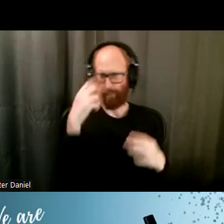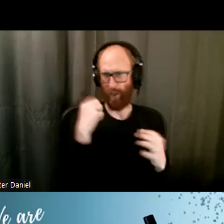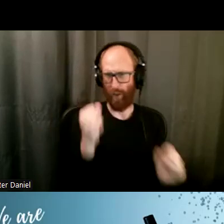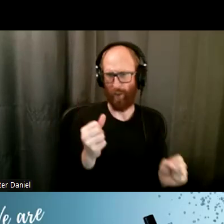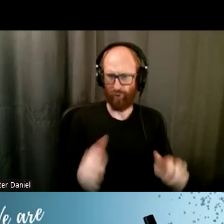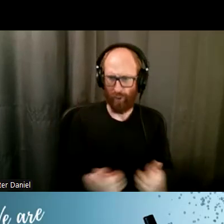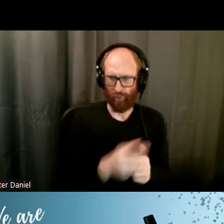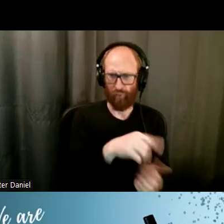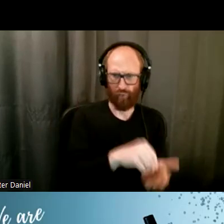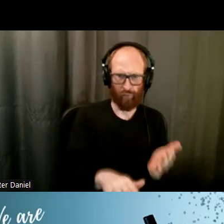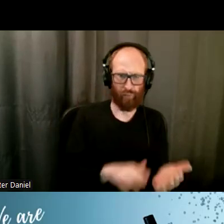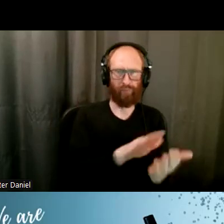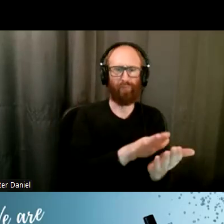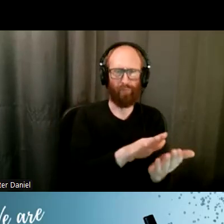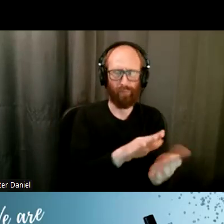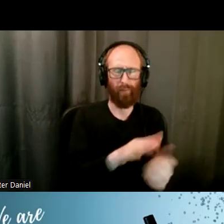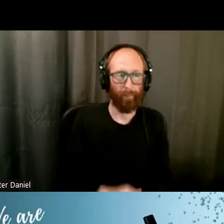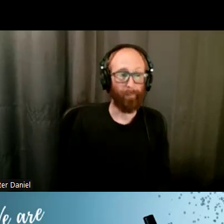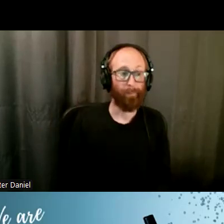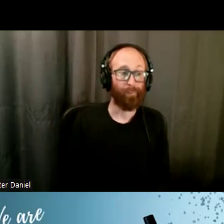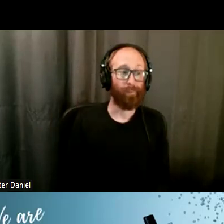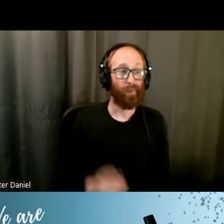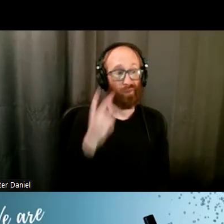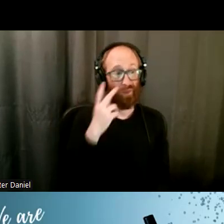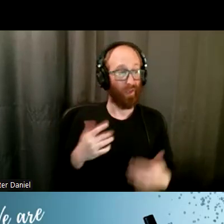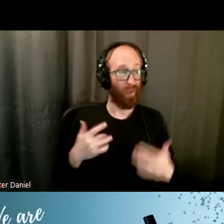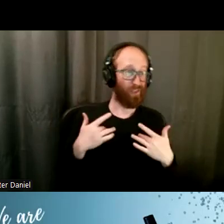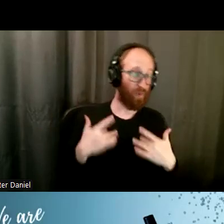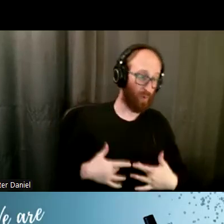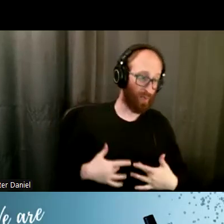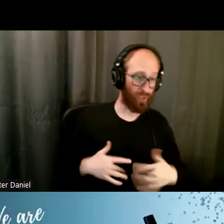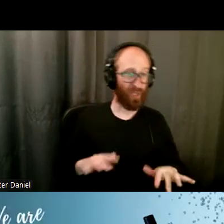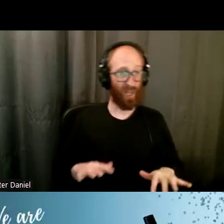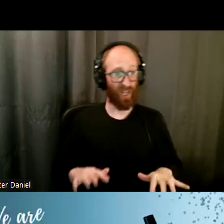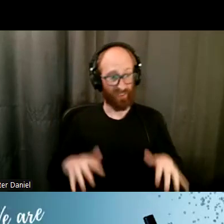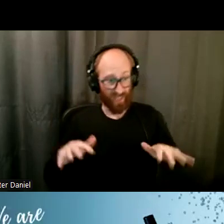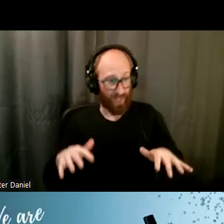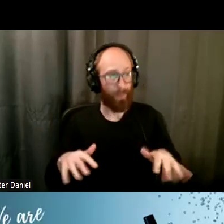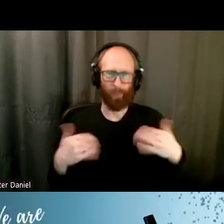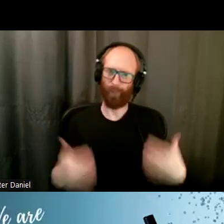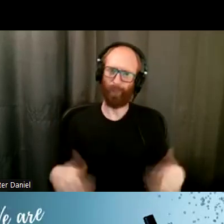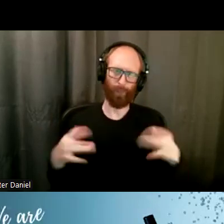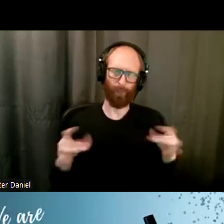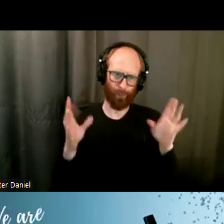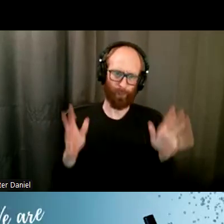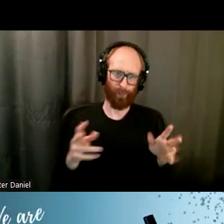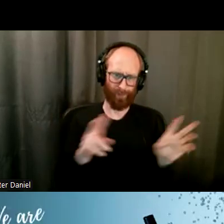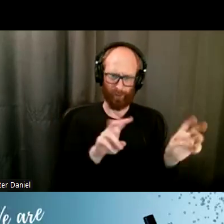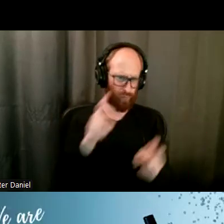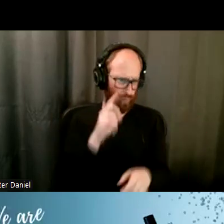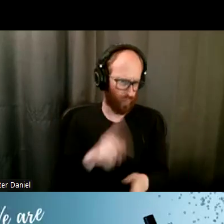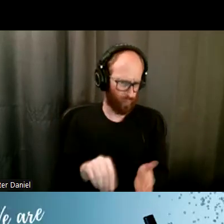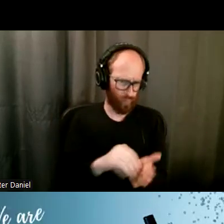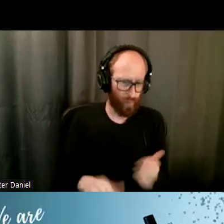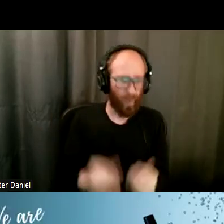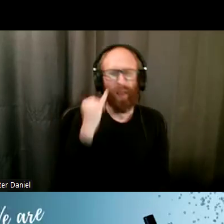classroom. As you can see, depression, anxiety are real issues for our students. If you're curious about the way